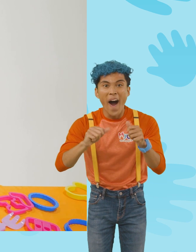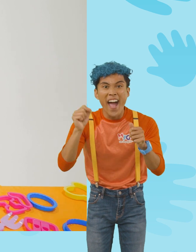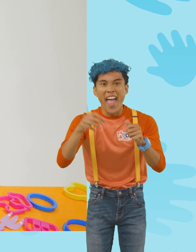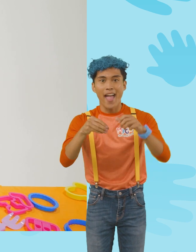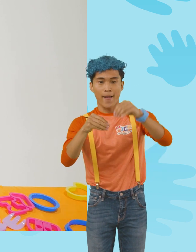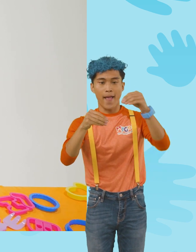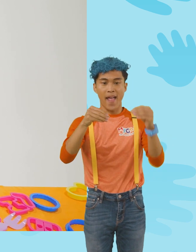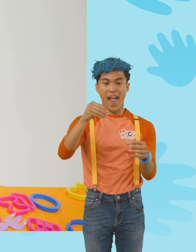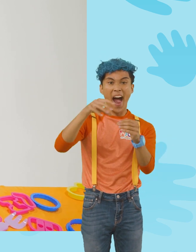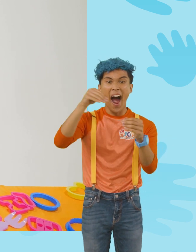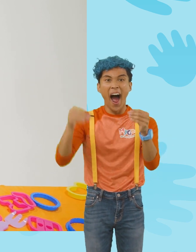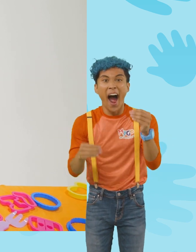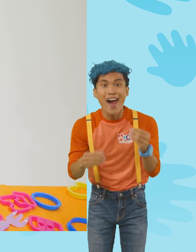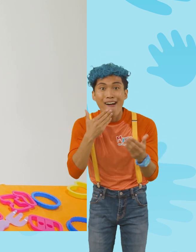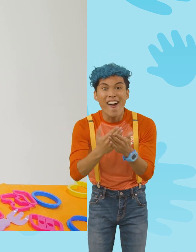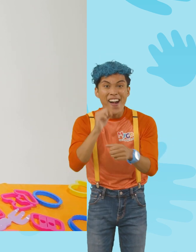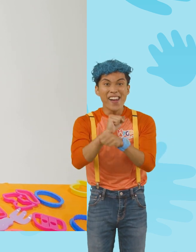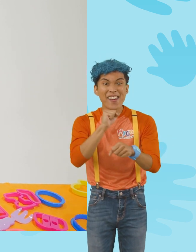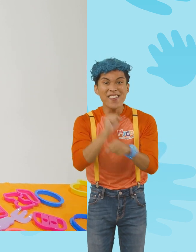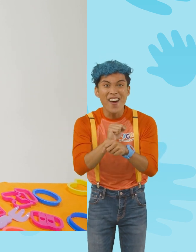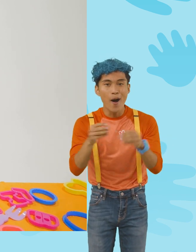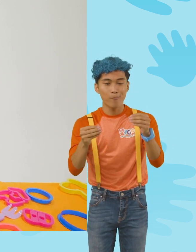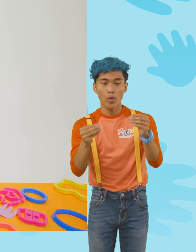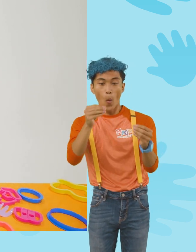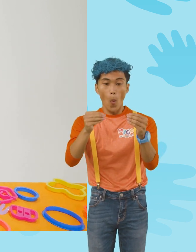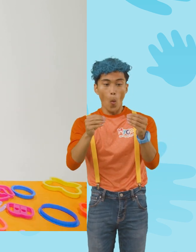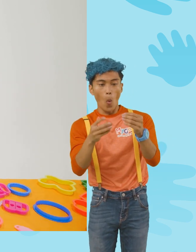yeah, we did such a good job.